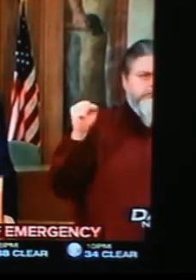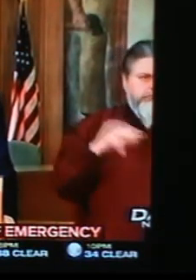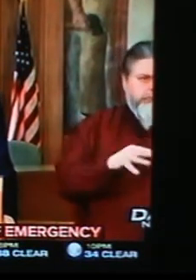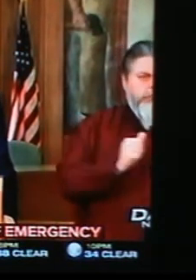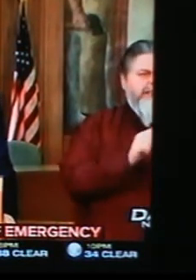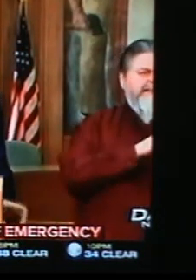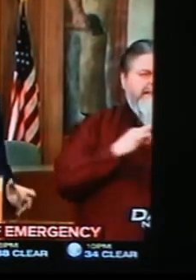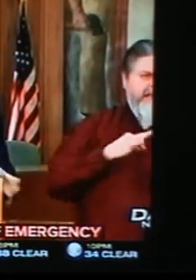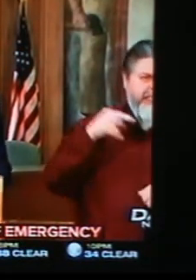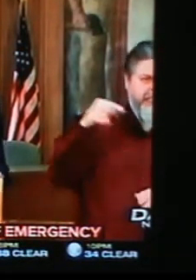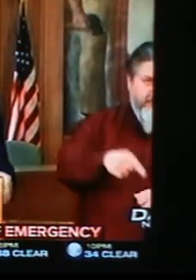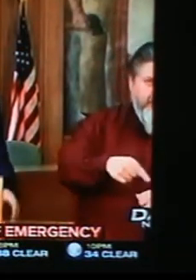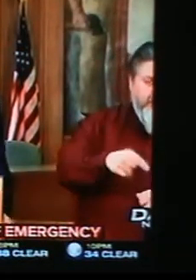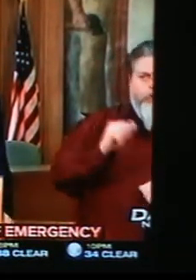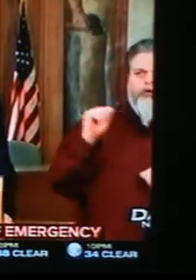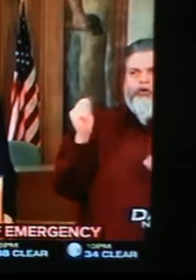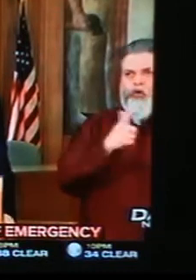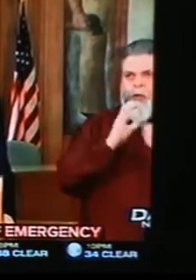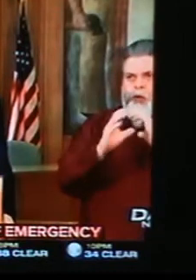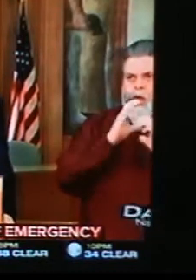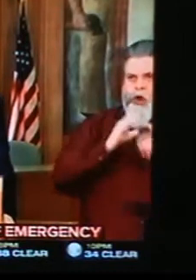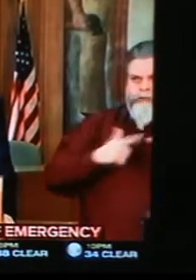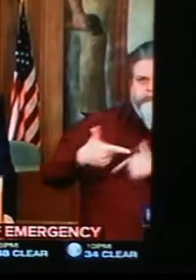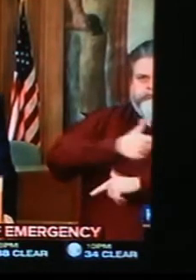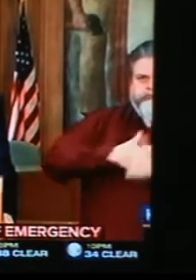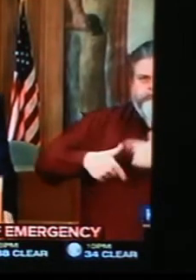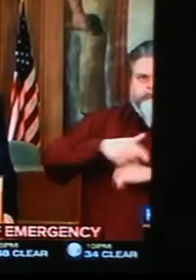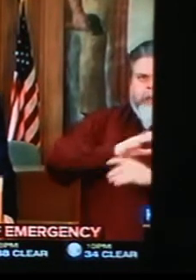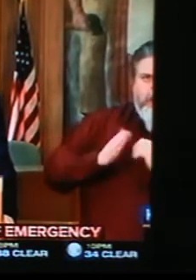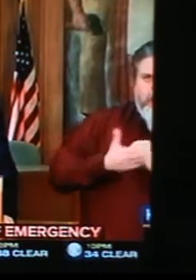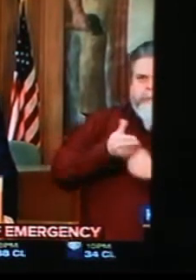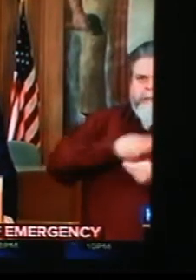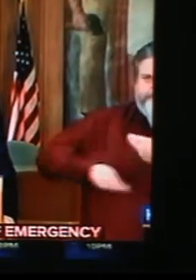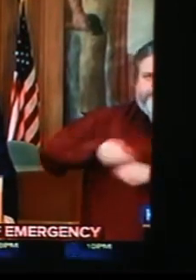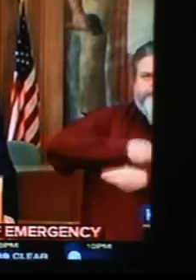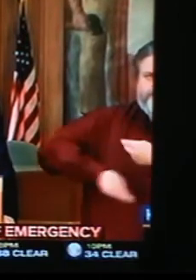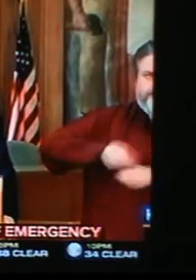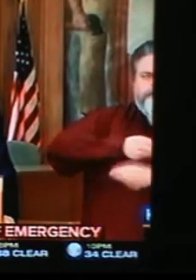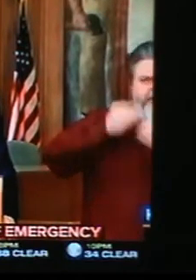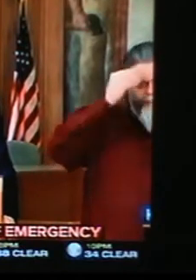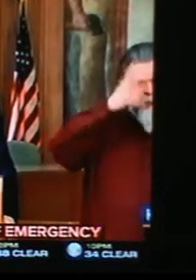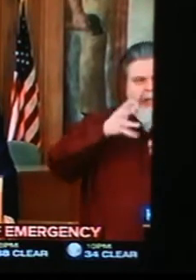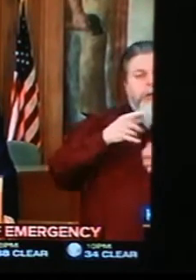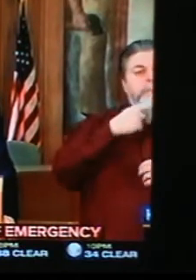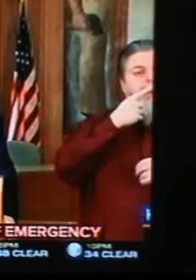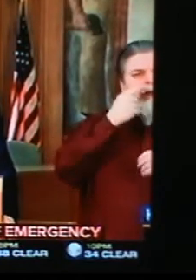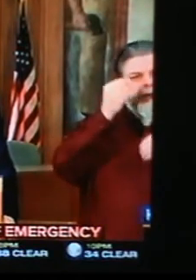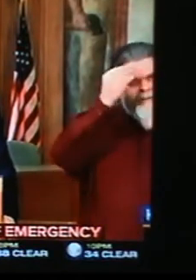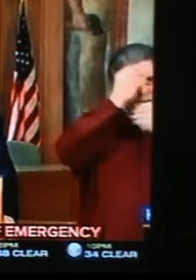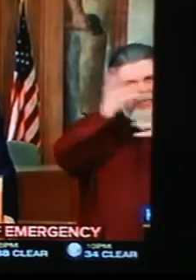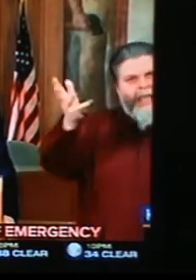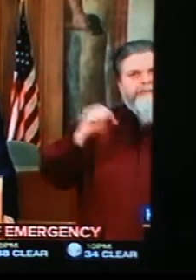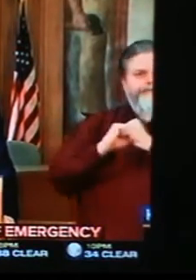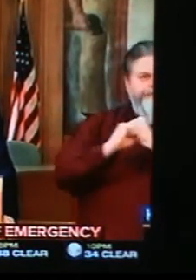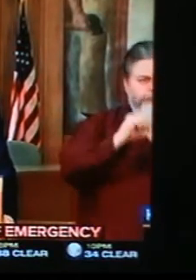staff there as well so that we're all communicating. We have a public information group. And one of our goals